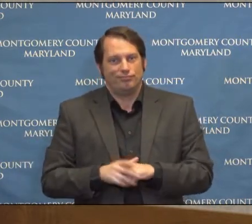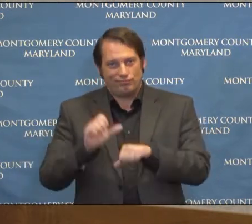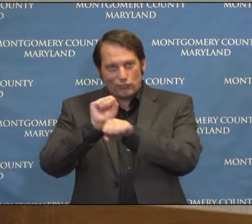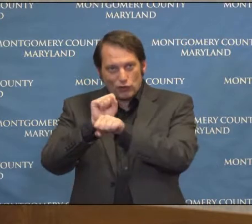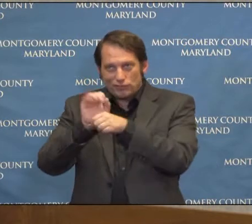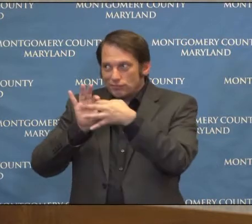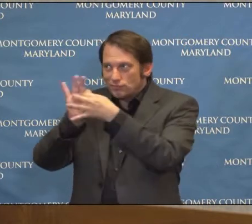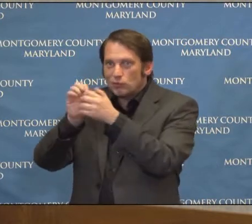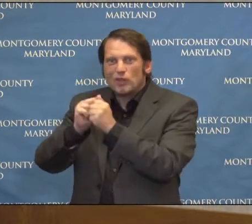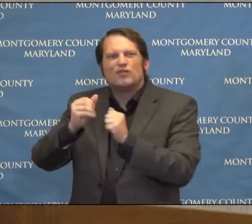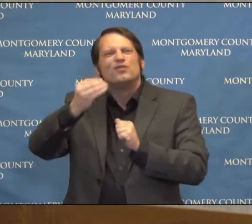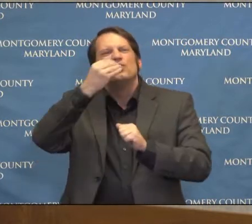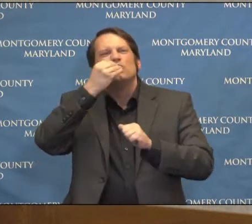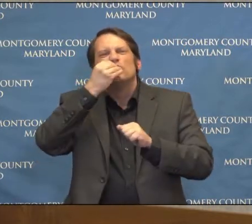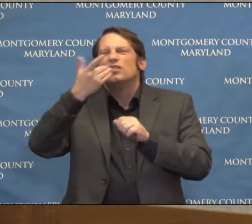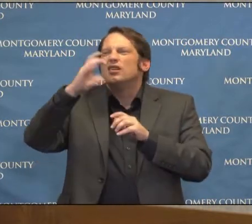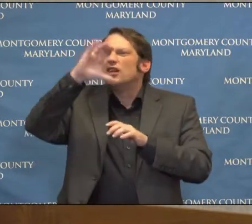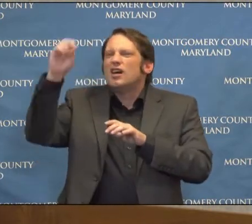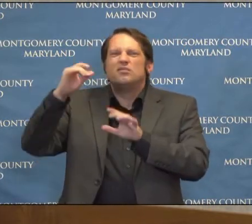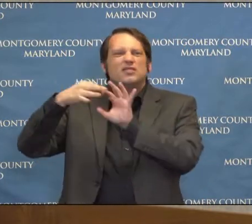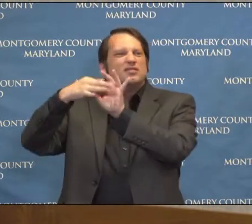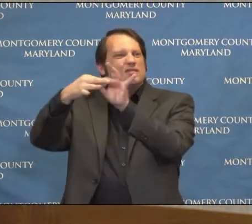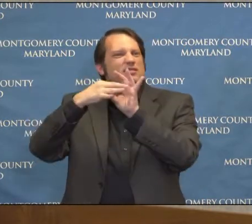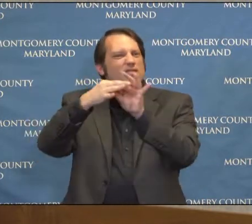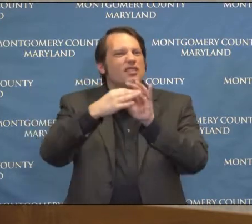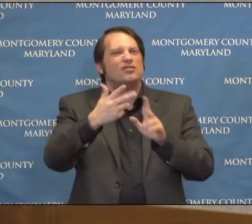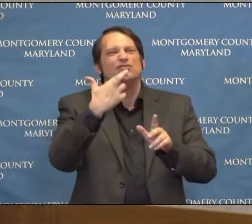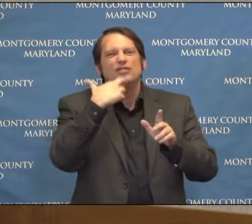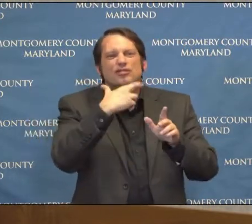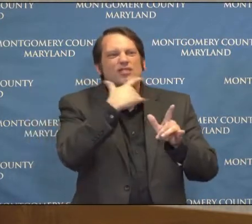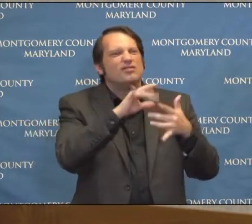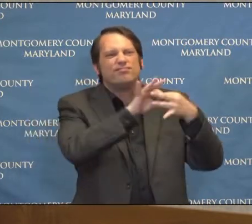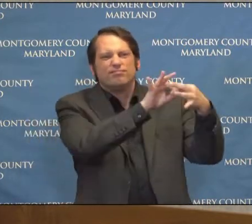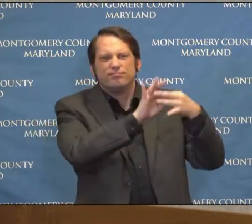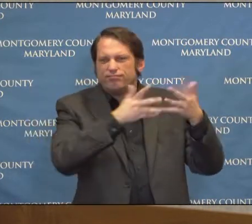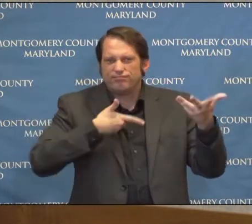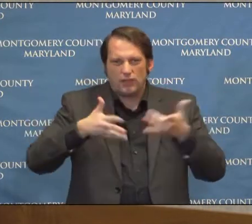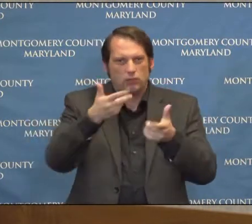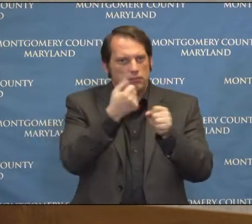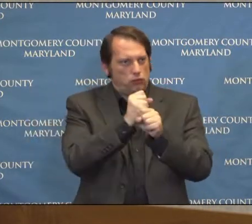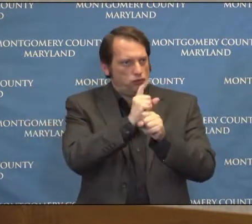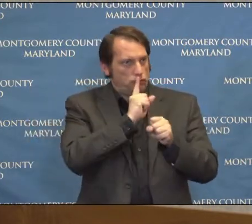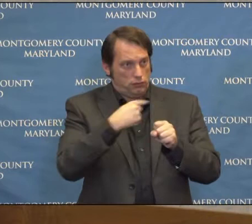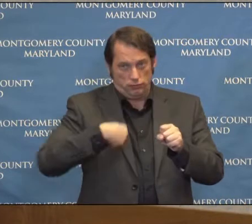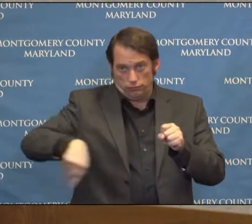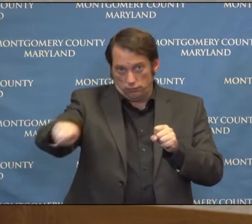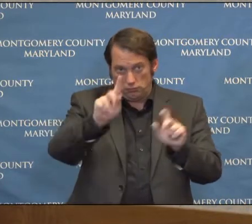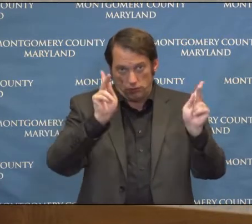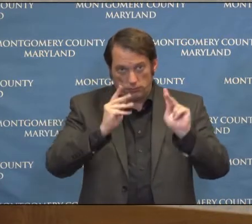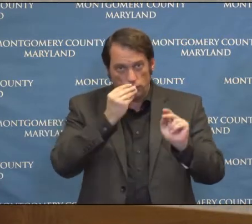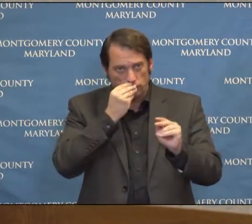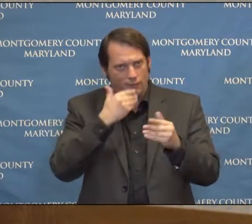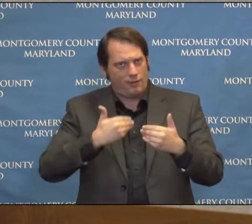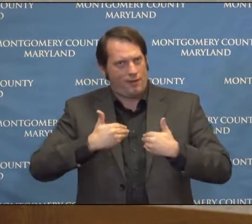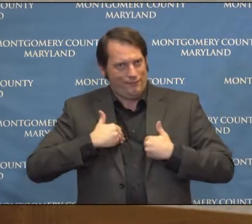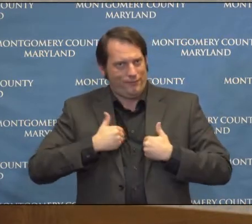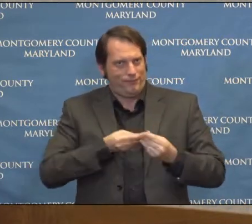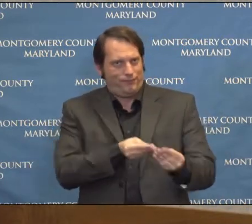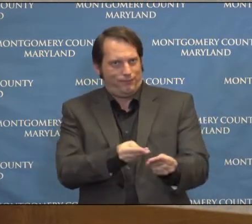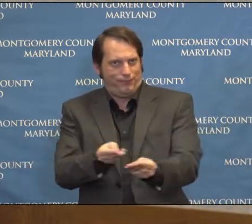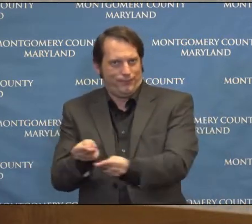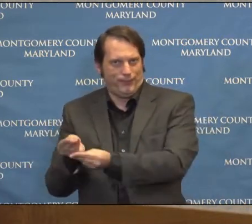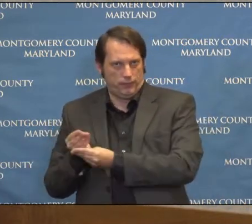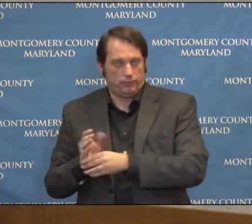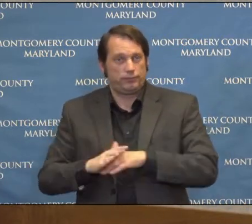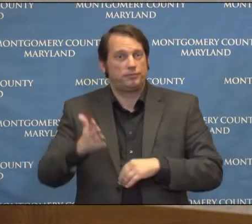are that are feeding our residents. So before this pandemic, we had over 60,000 residents who were at risk for food insecurity